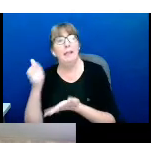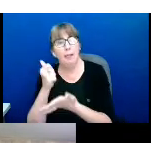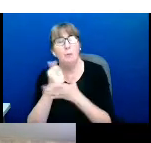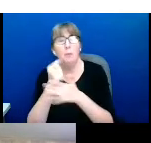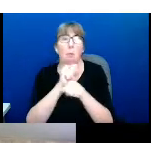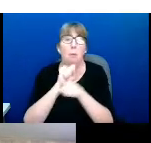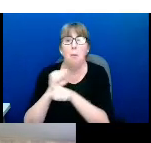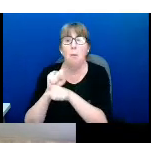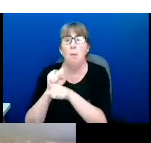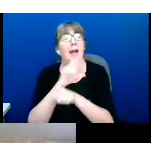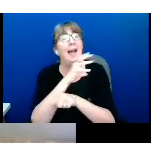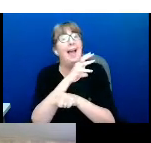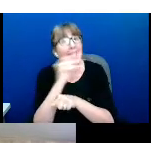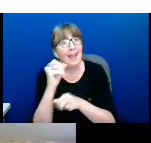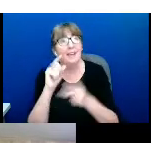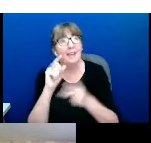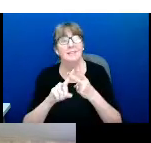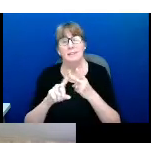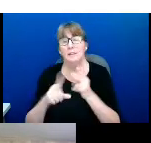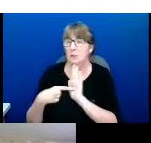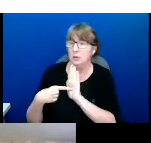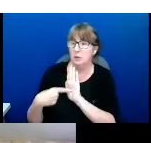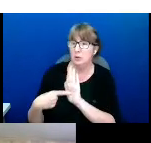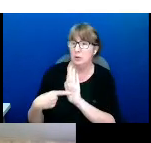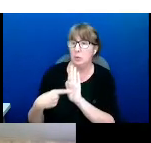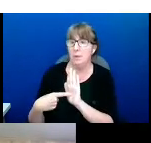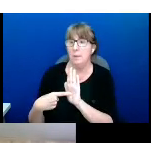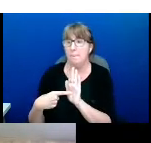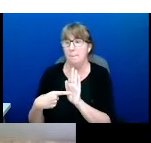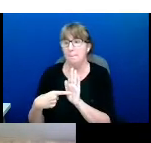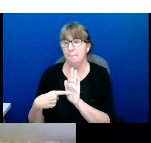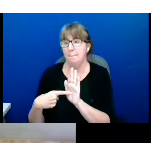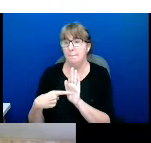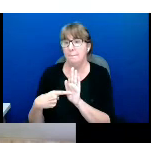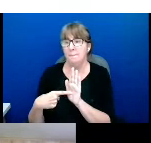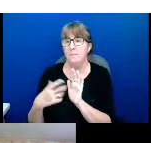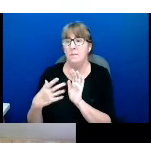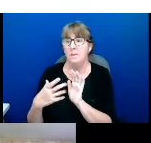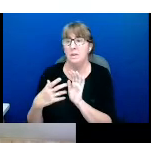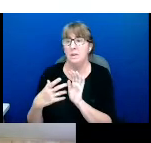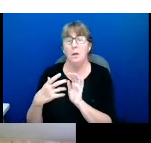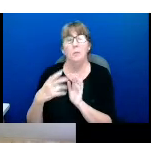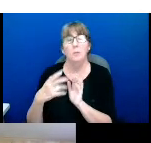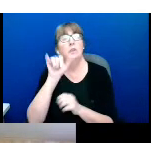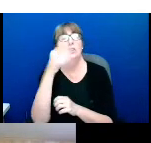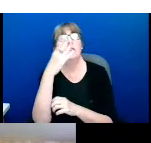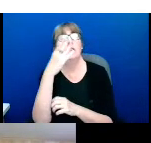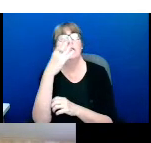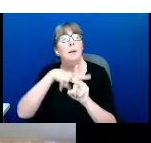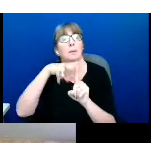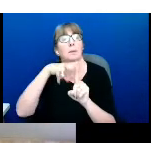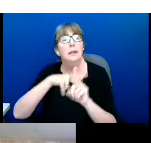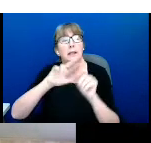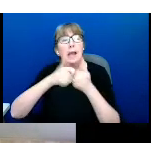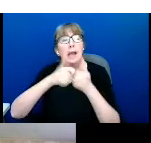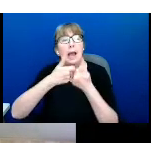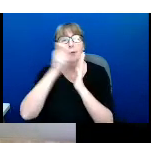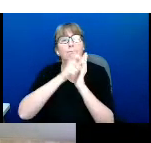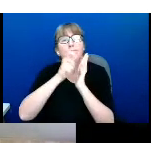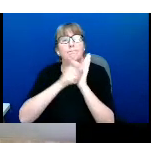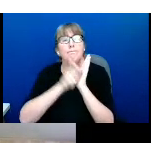We've tried to show them, when you fill out a job application, this is the kind of things you want to do.